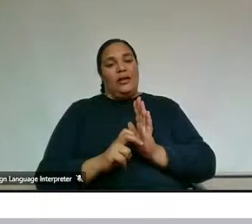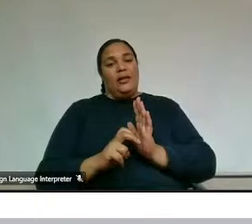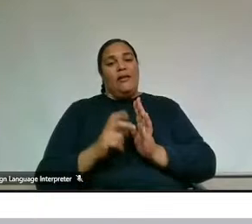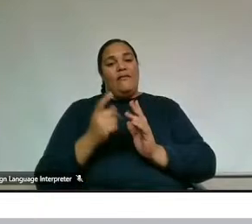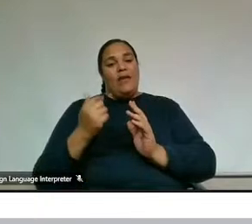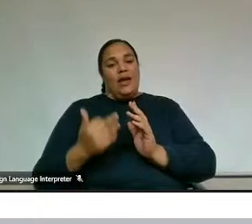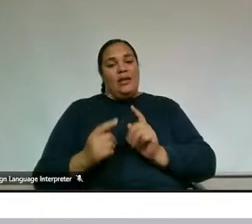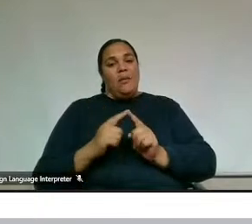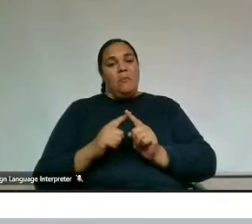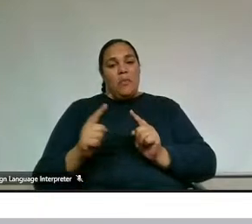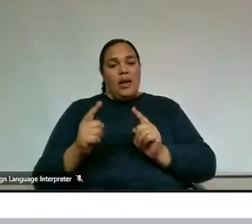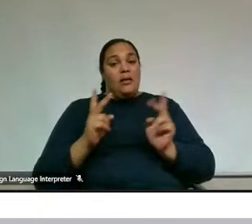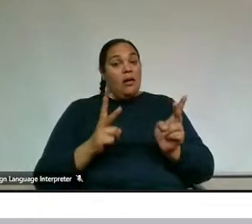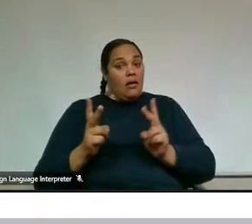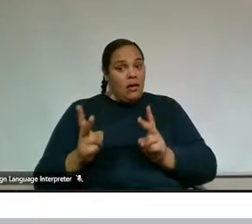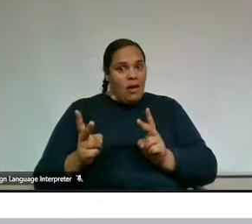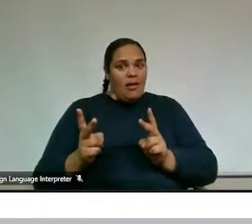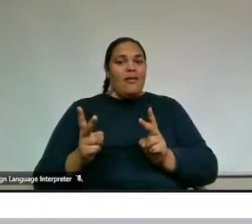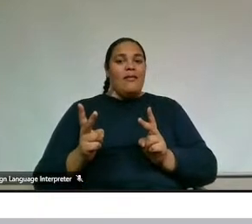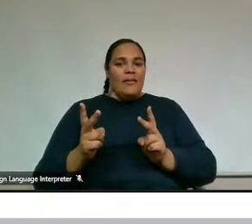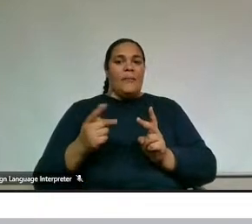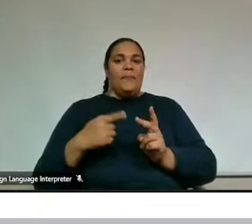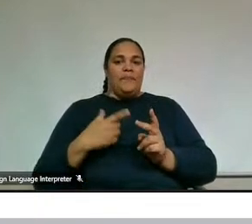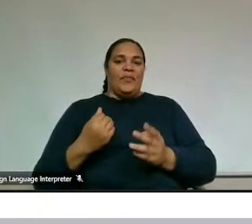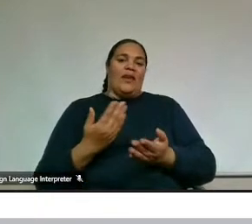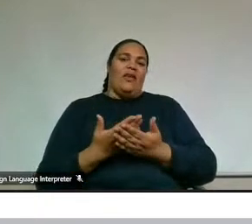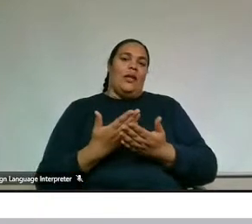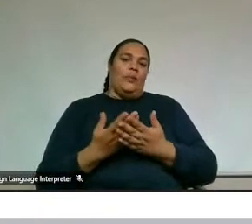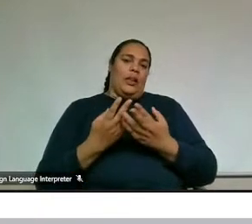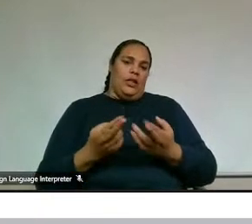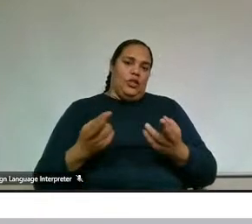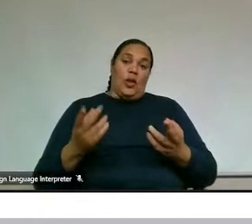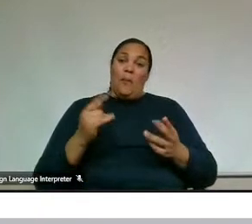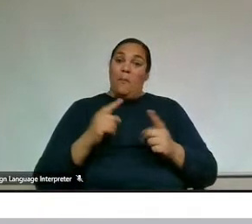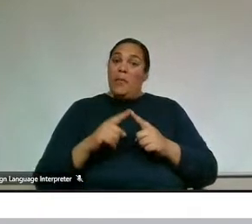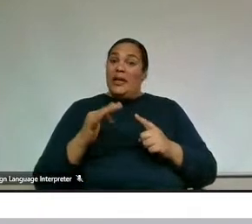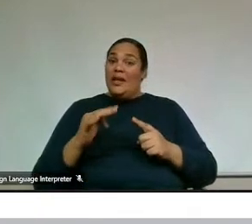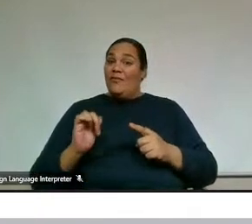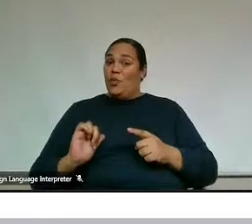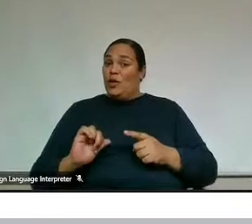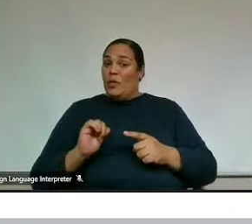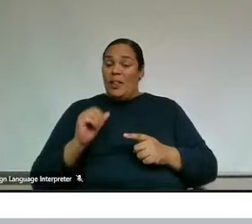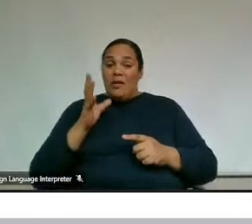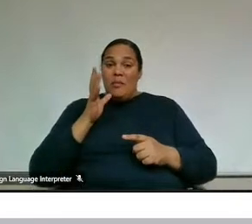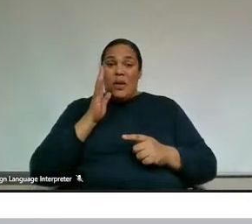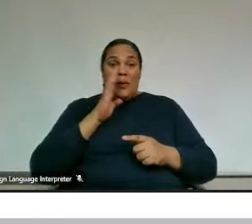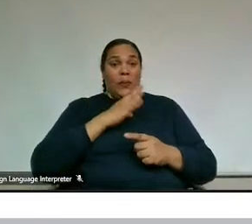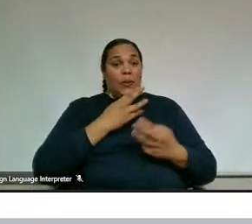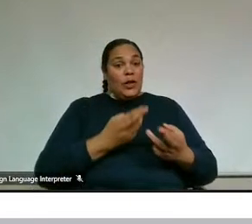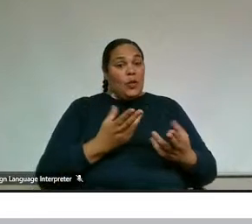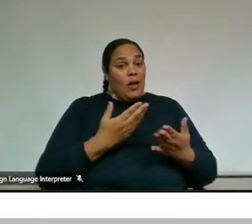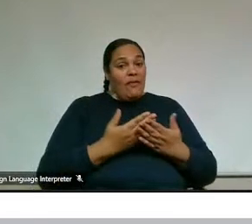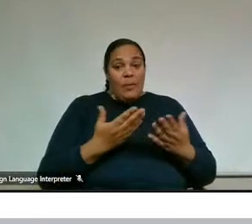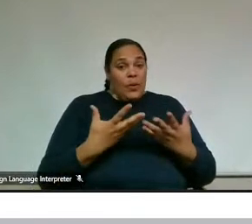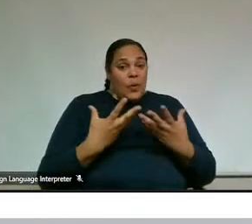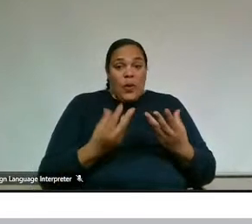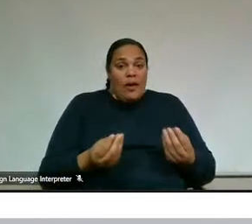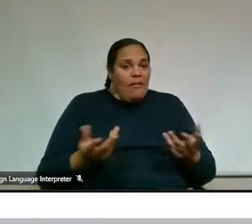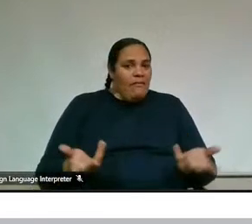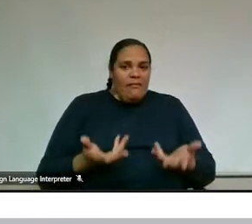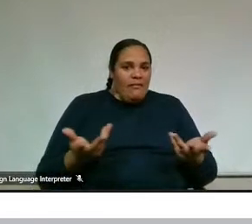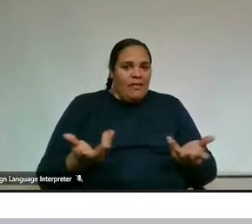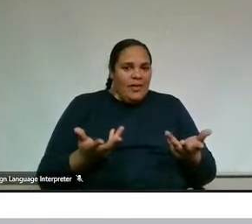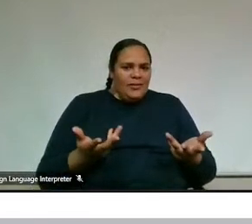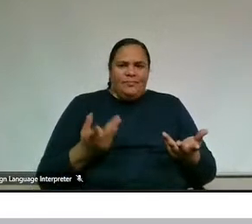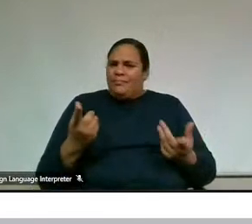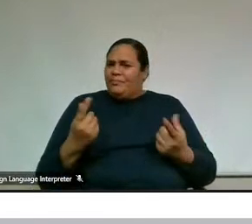Now again come to available resources. Now if a municipality have not any resources available, what